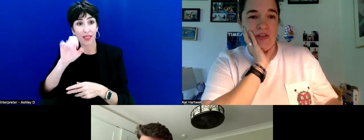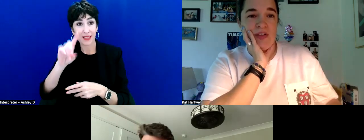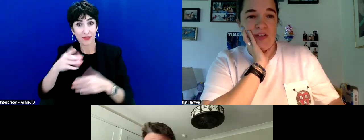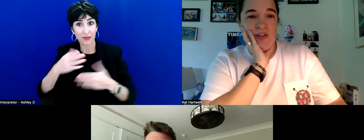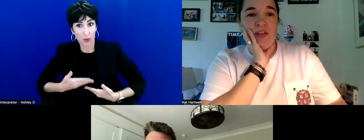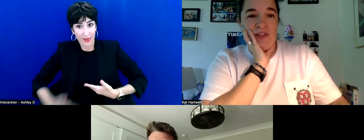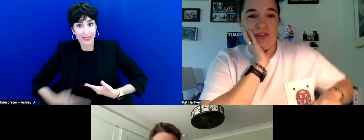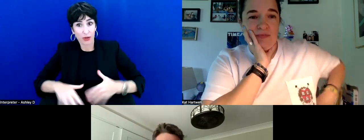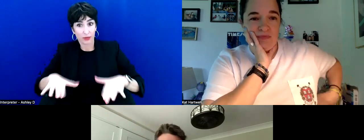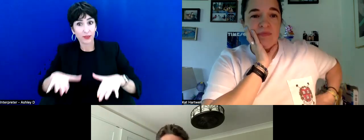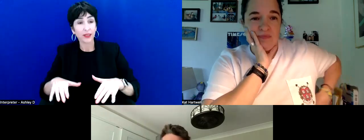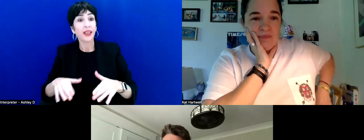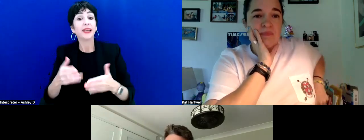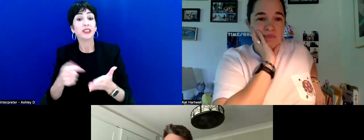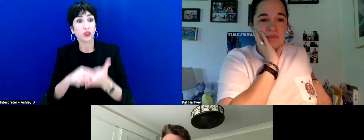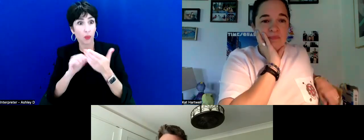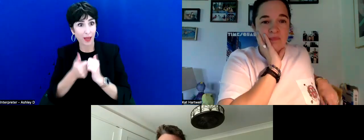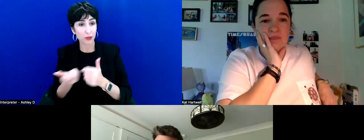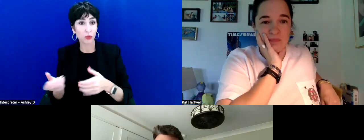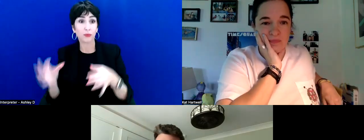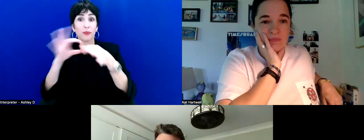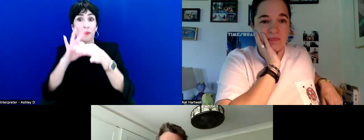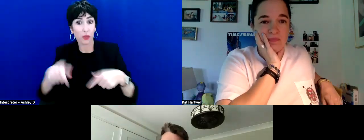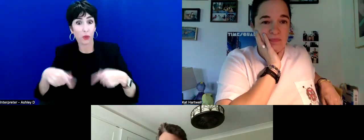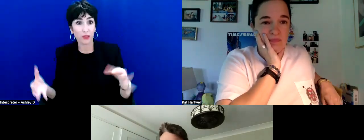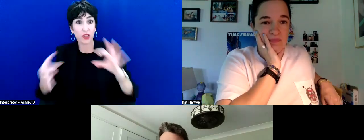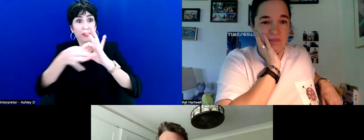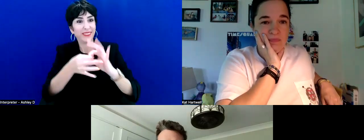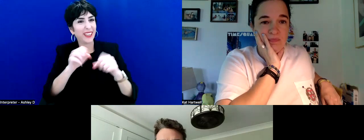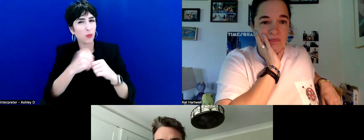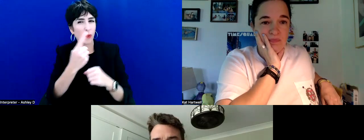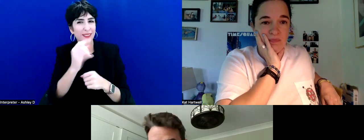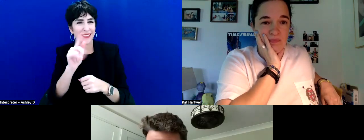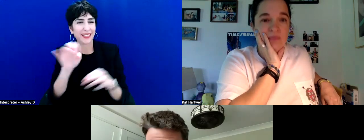trailer, and they showed me how to put the wheelchair together, and I did it in the scene a little bit.